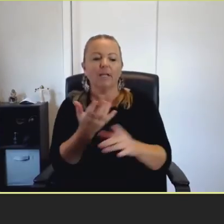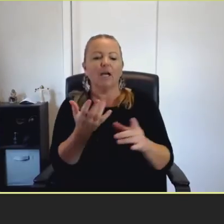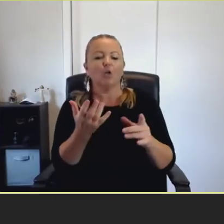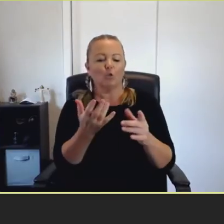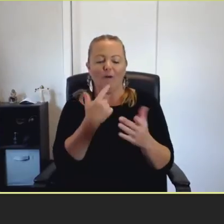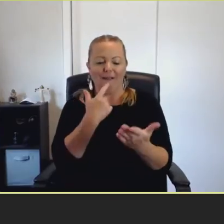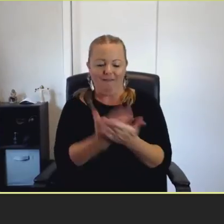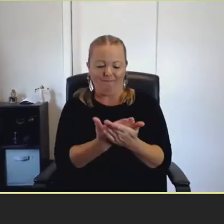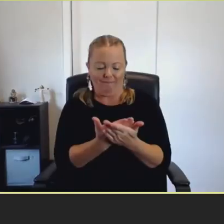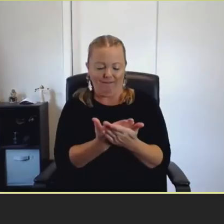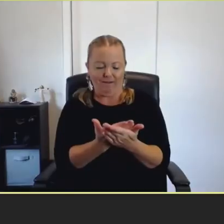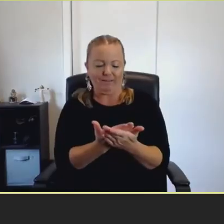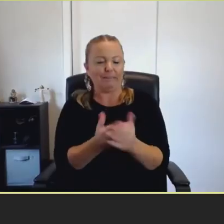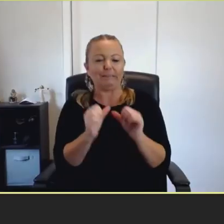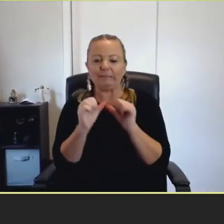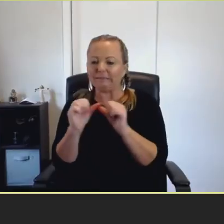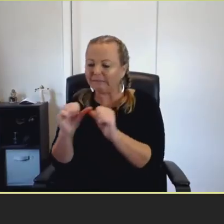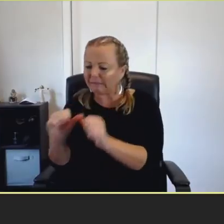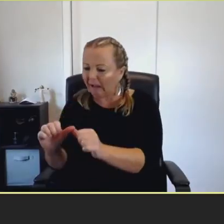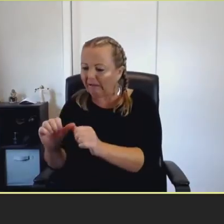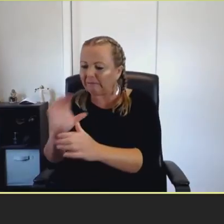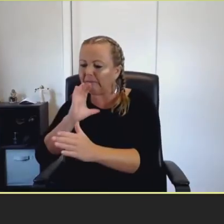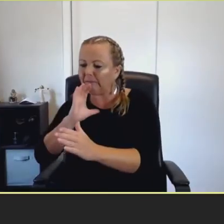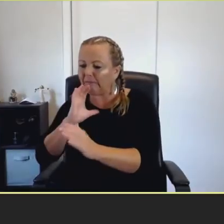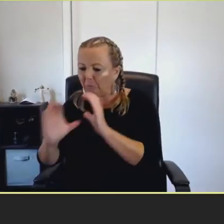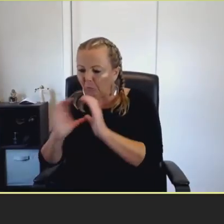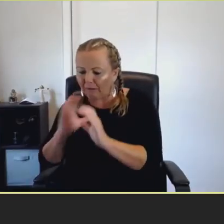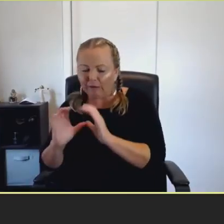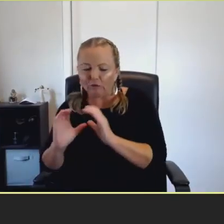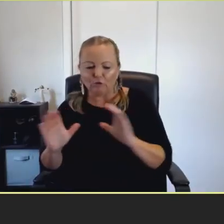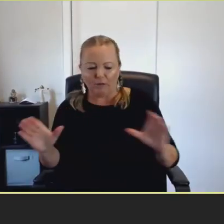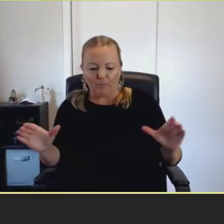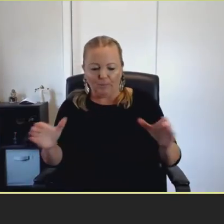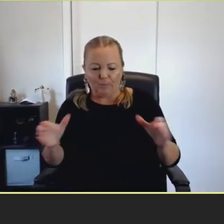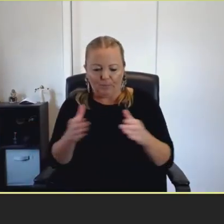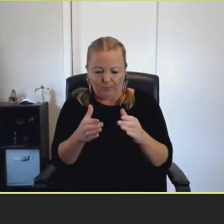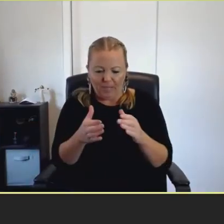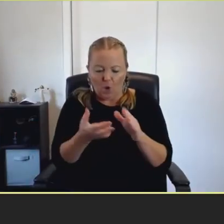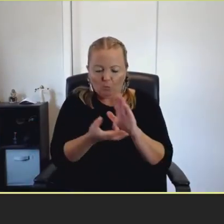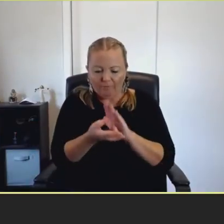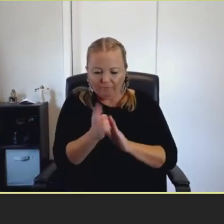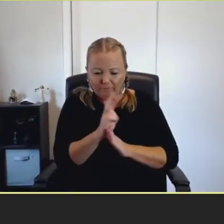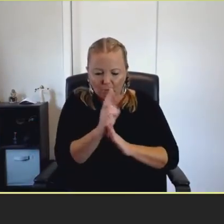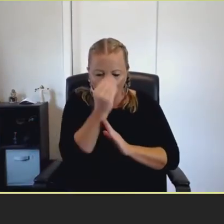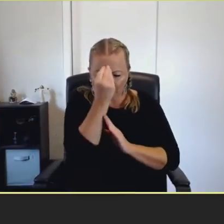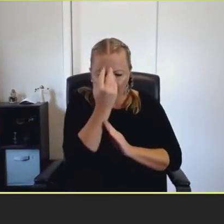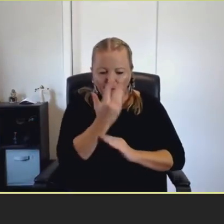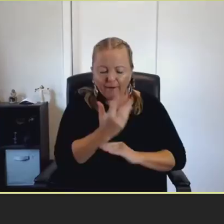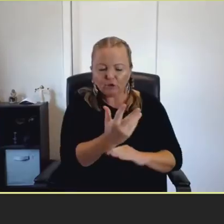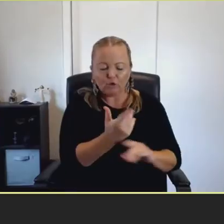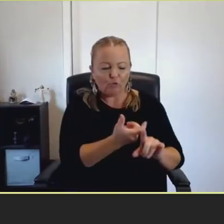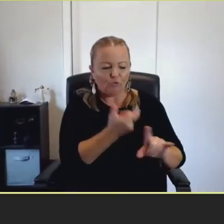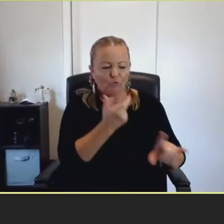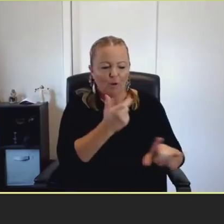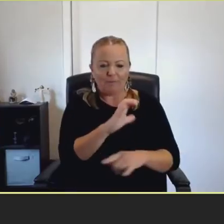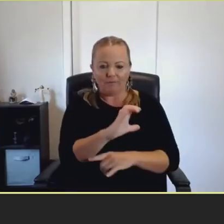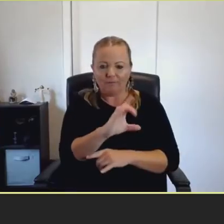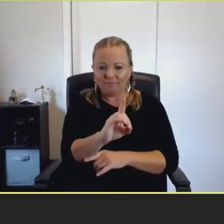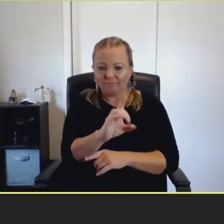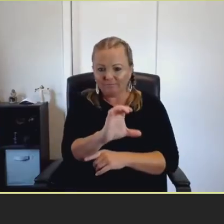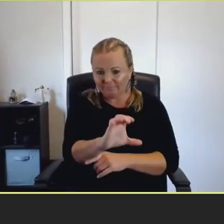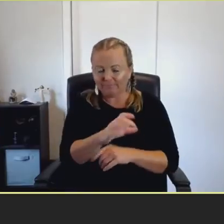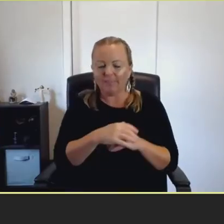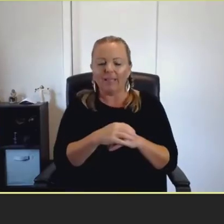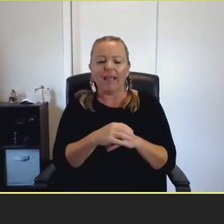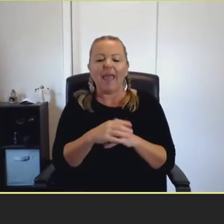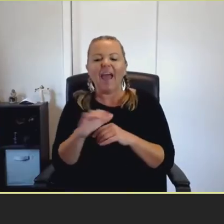constant communication with our local and state partners. We review information that comes from the Center for Disease Control and Prevention